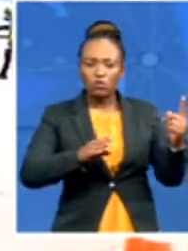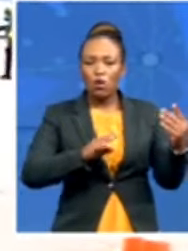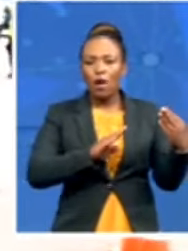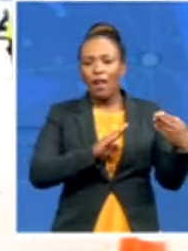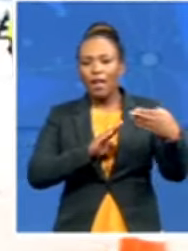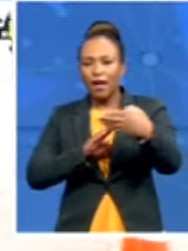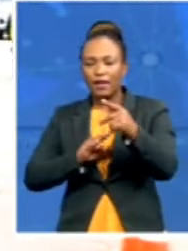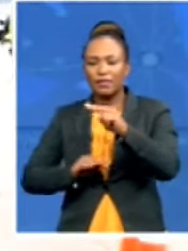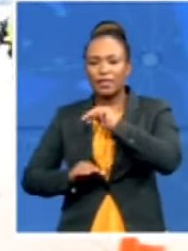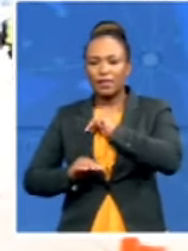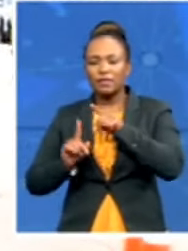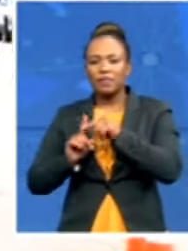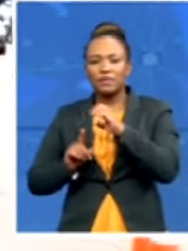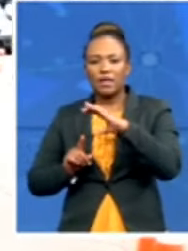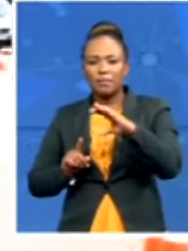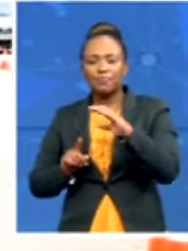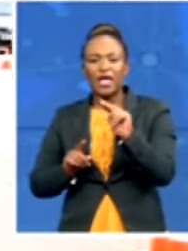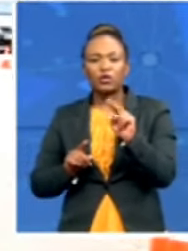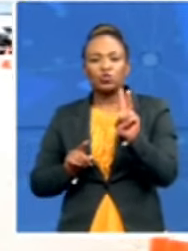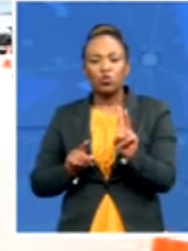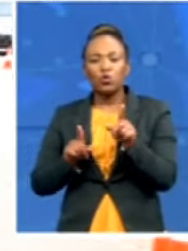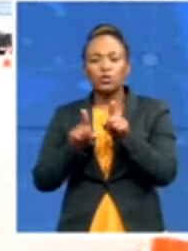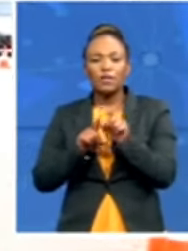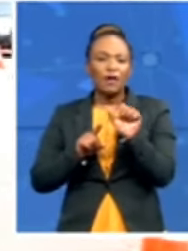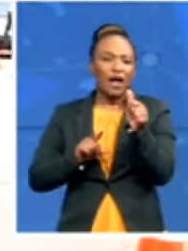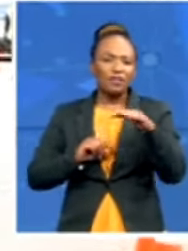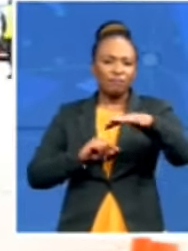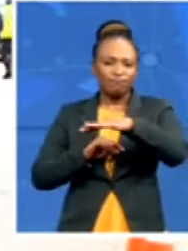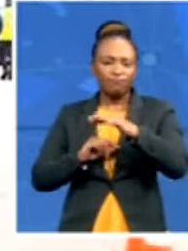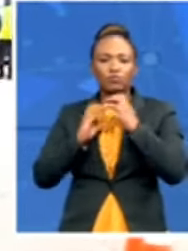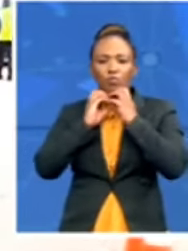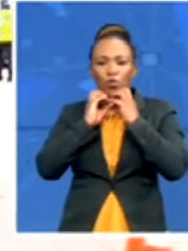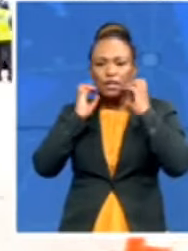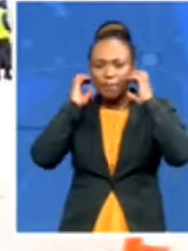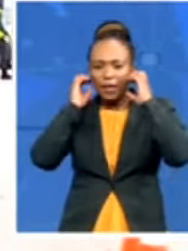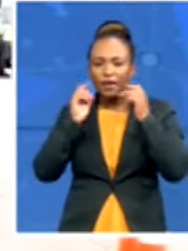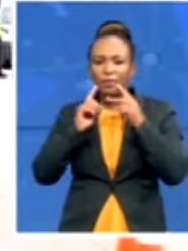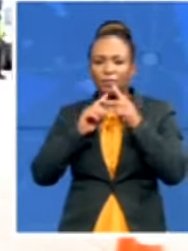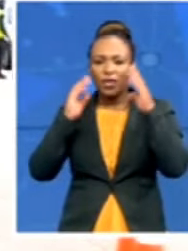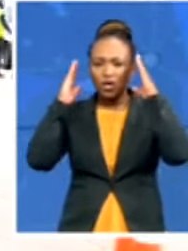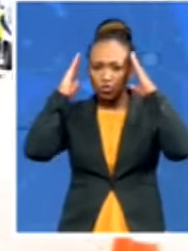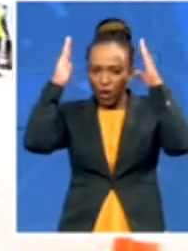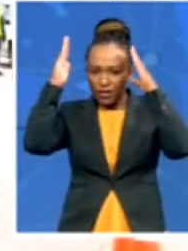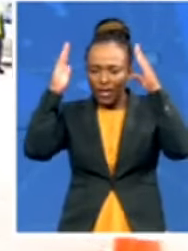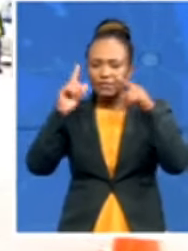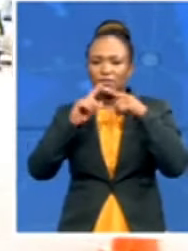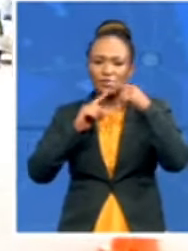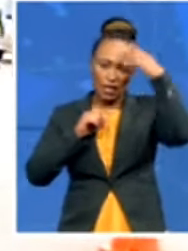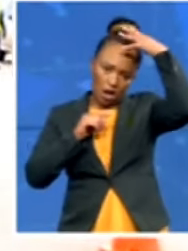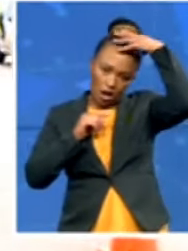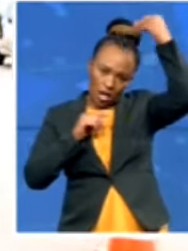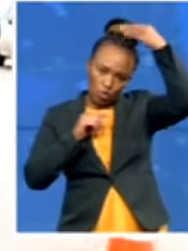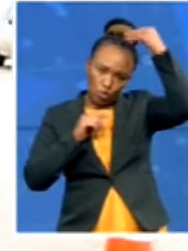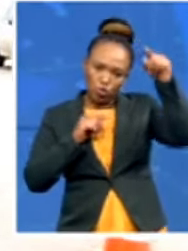also in their borderline areas such as Mozambique, Swaziland and Lesotho. With that said, with me, Tulani Ngobo,